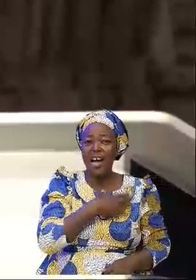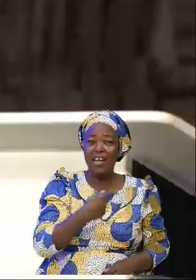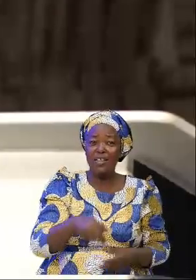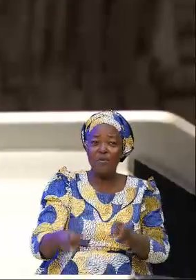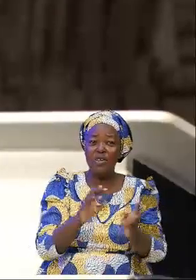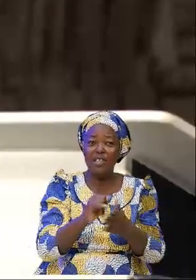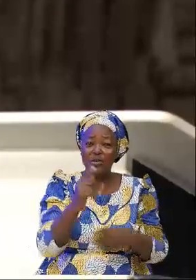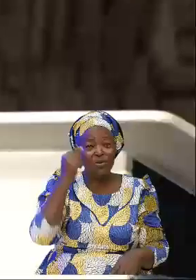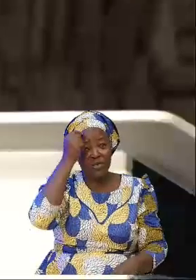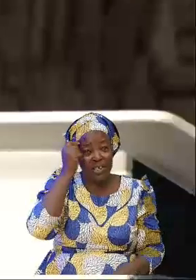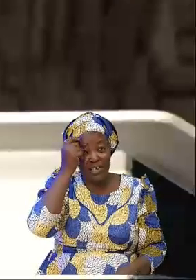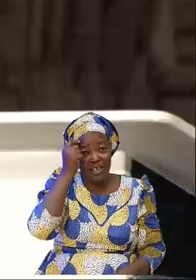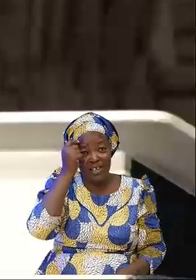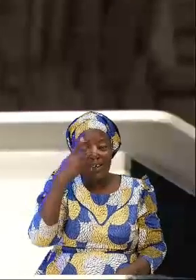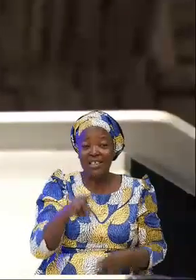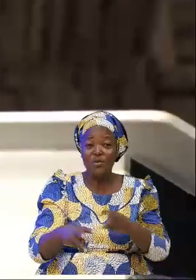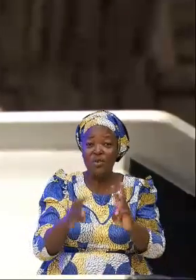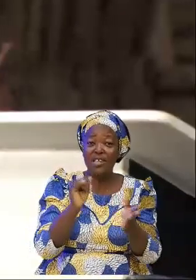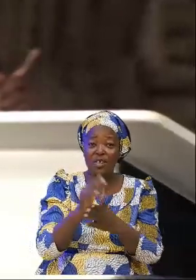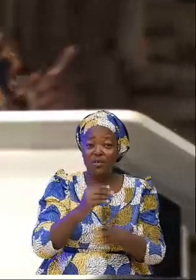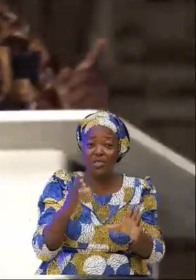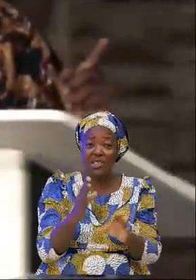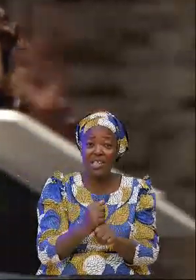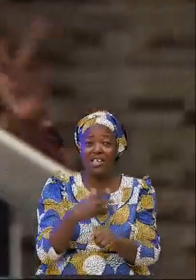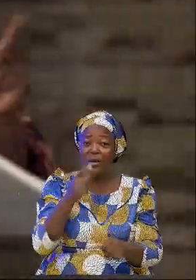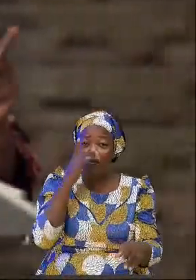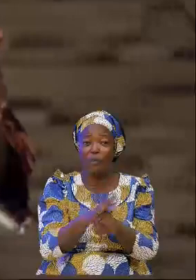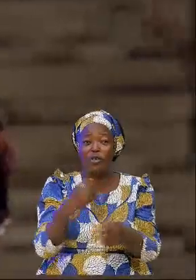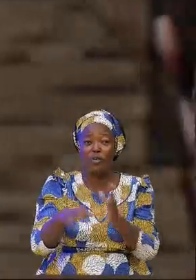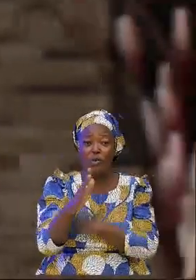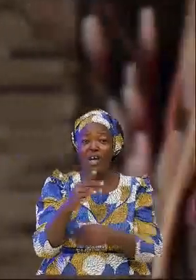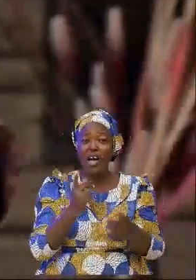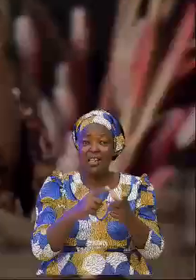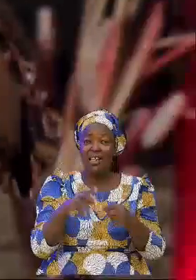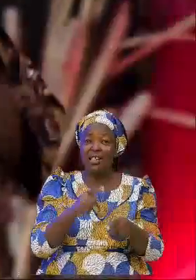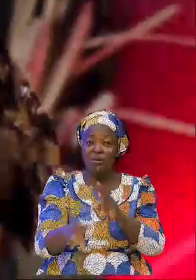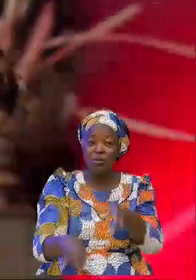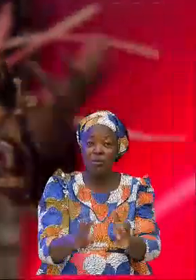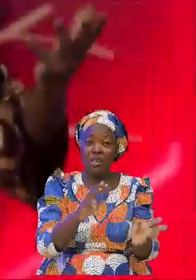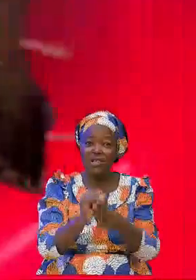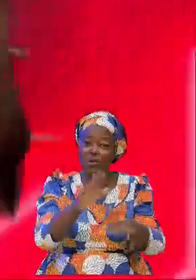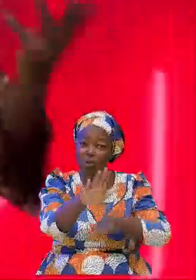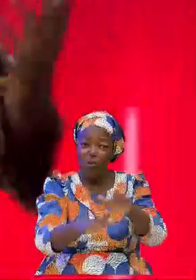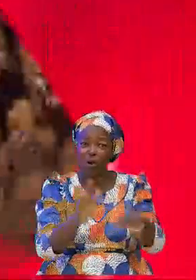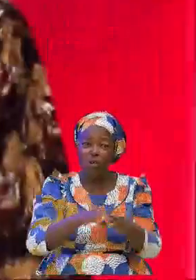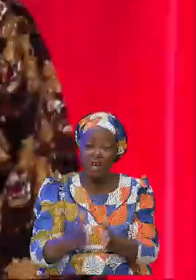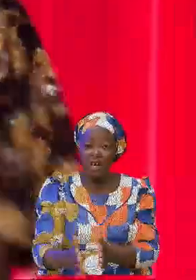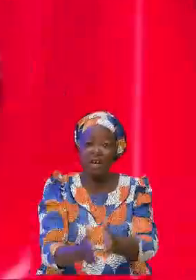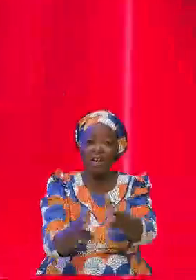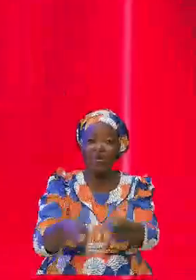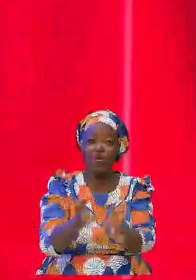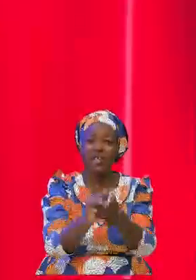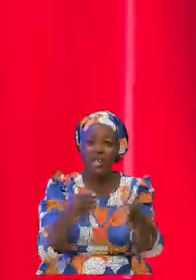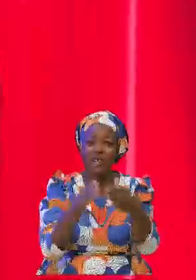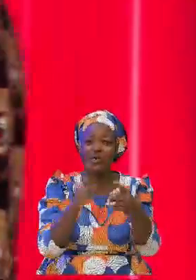again, you're a soldier of the cross. And the way you think, and the way you take the promise of God,